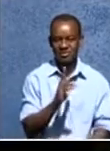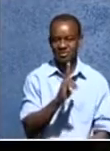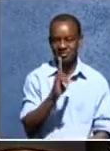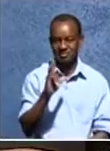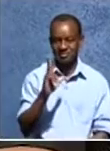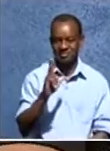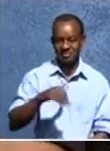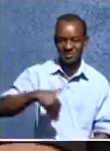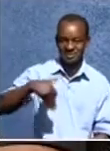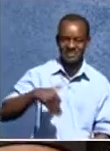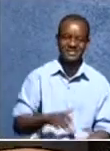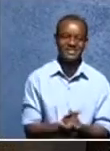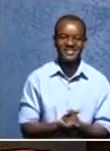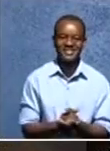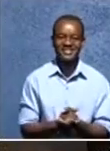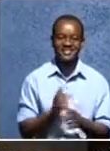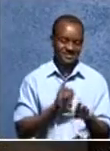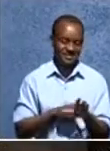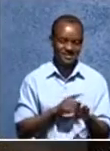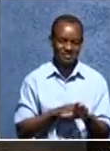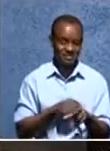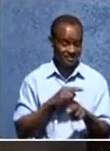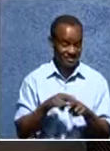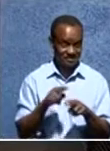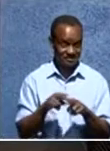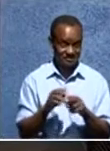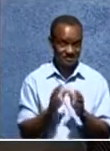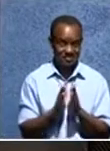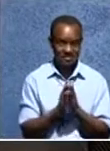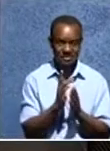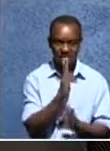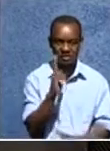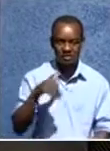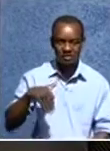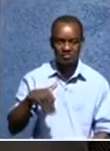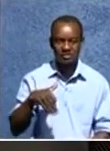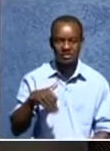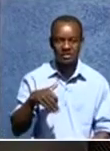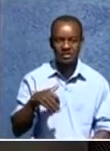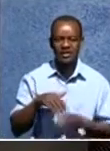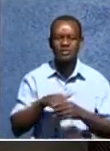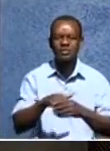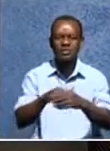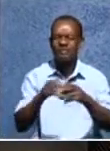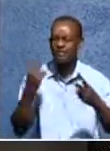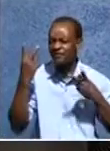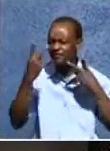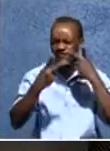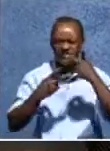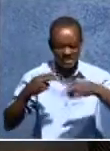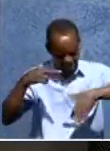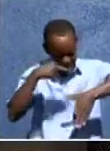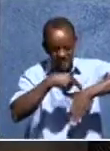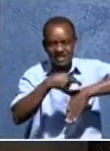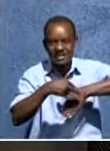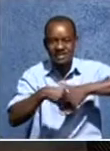Our in independence 3 seconds. Message is Namibians, please do travel. Please experience the beauty of that Namibia has to